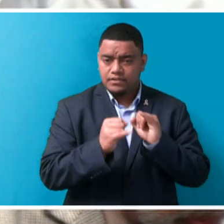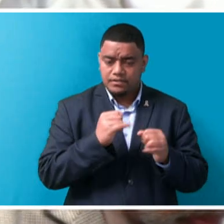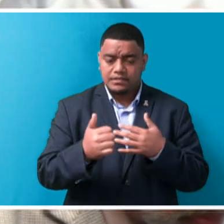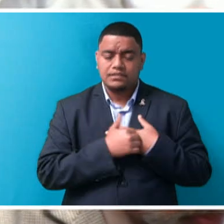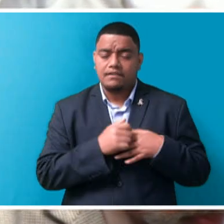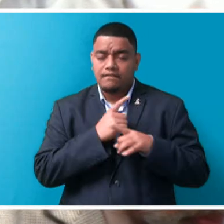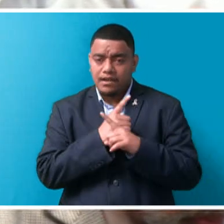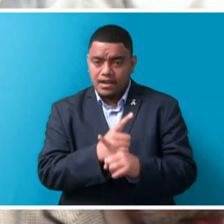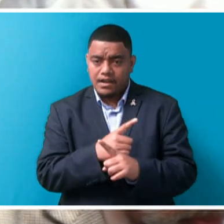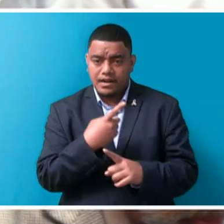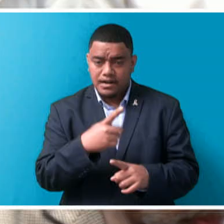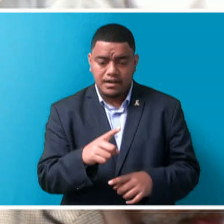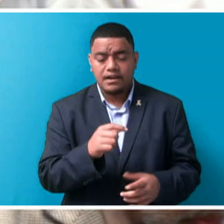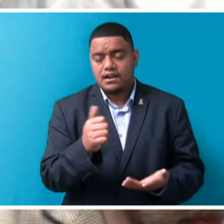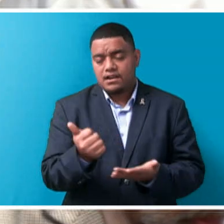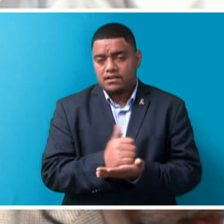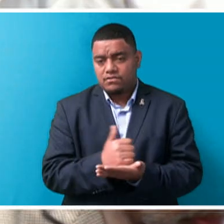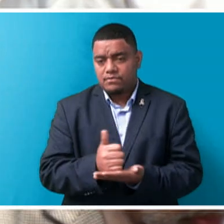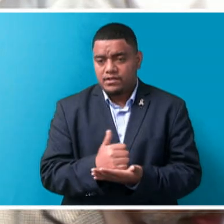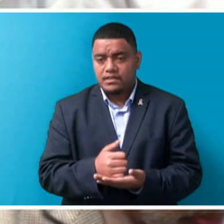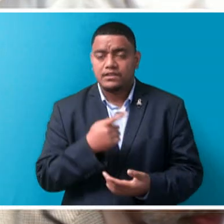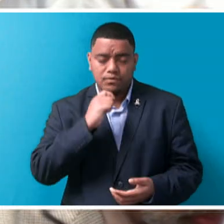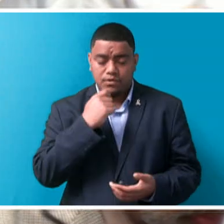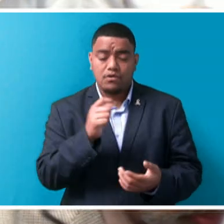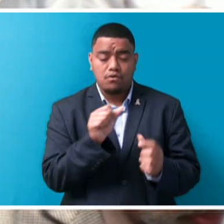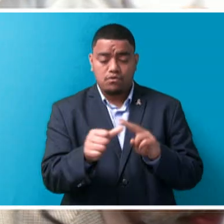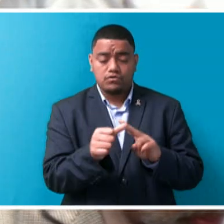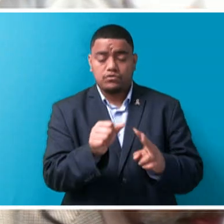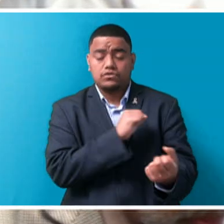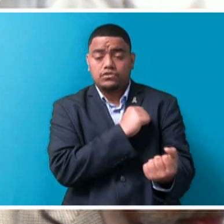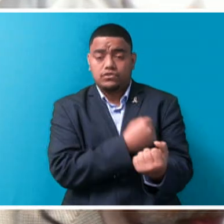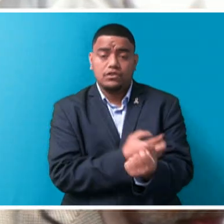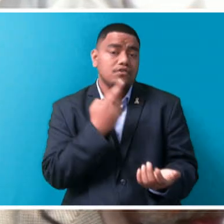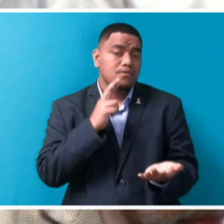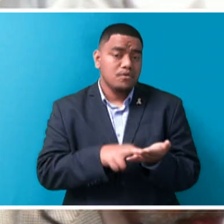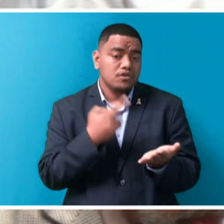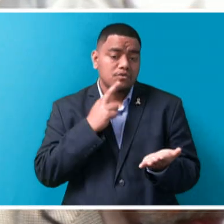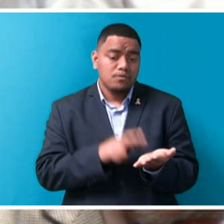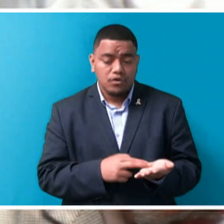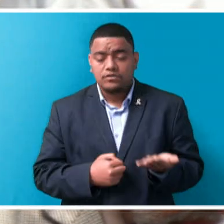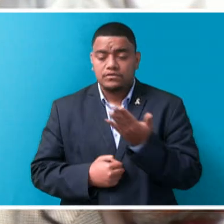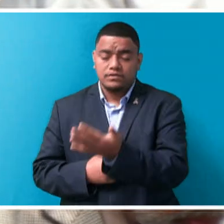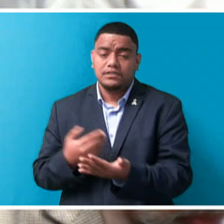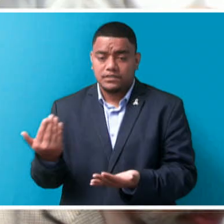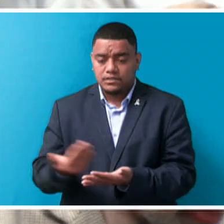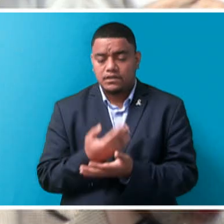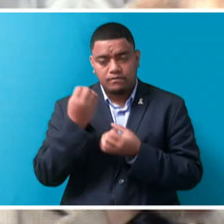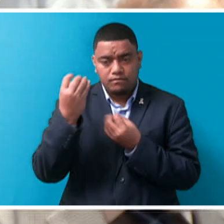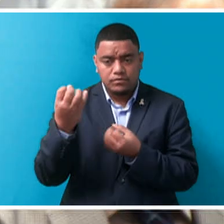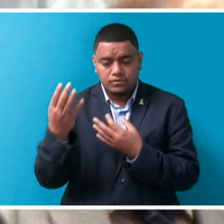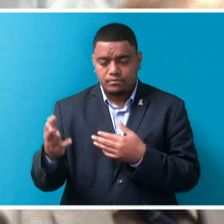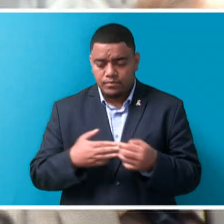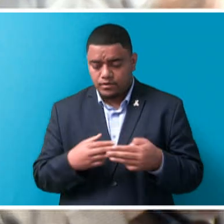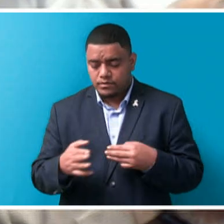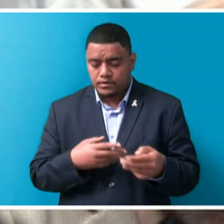and institutional accountability. It will also strengthen mandatory reporting mechanisms, mandate secure information management,